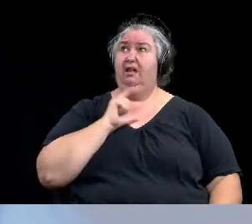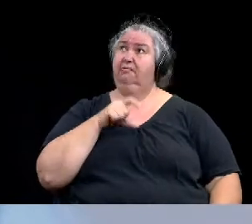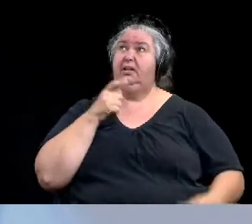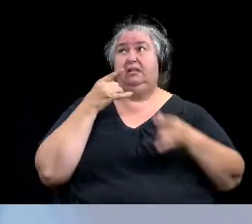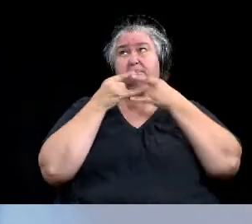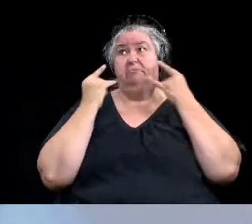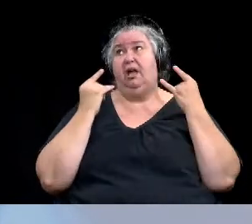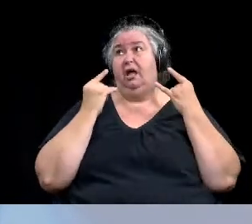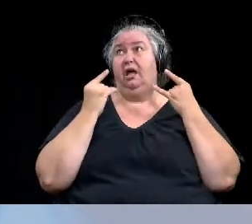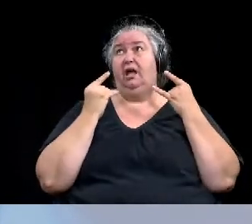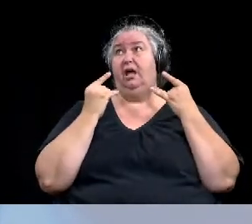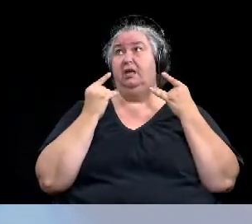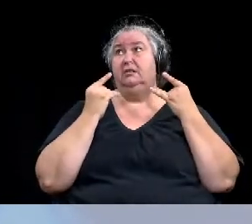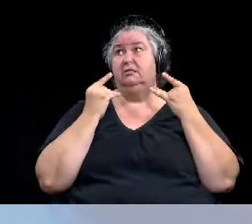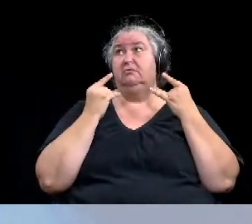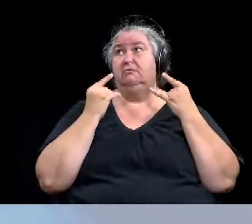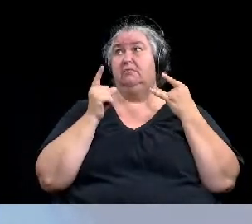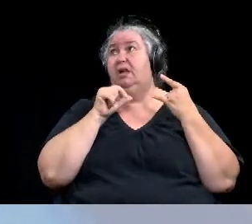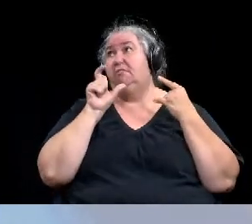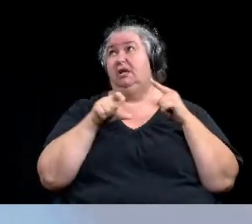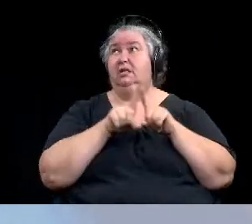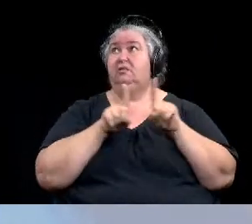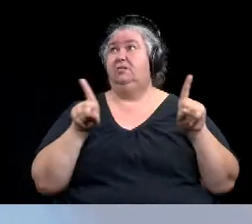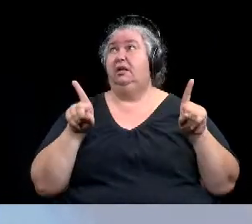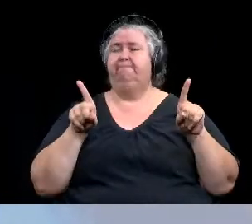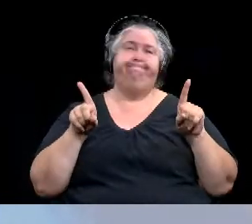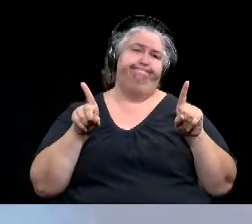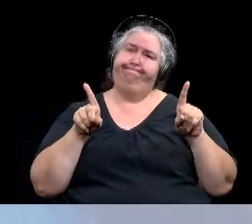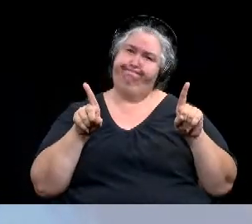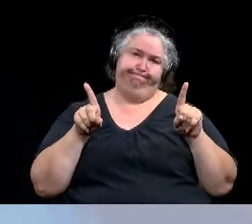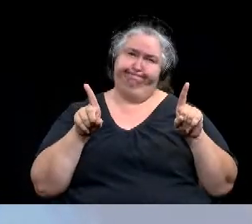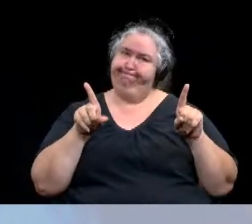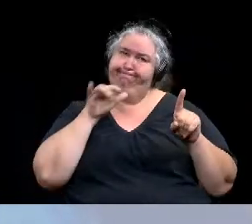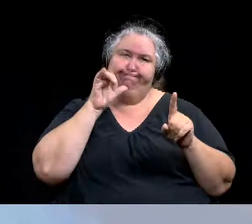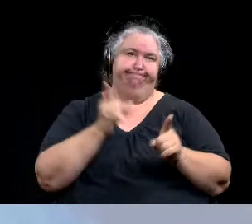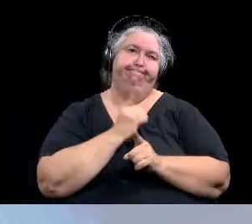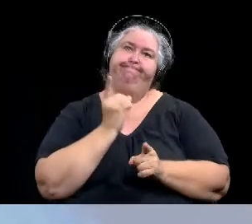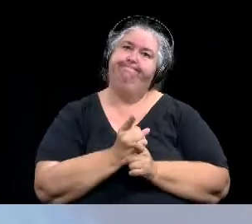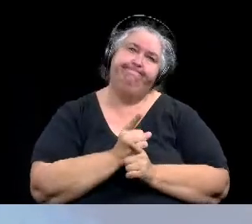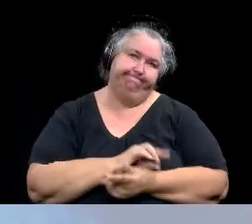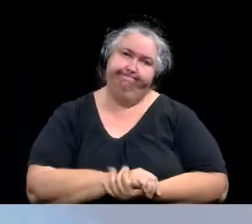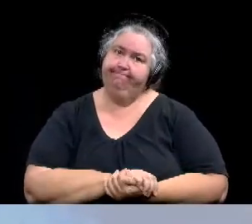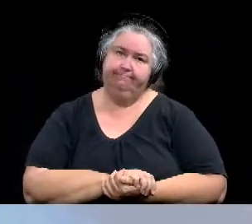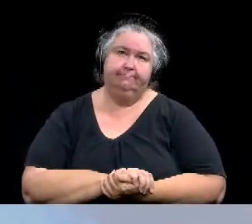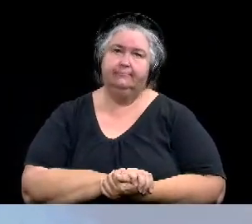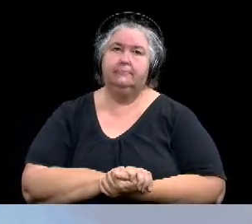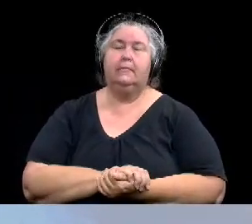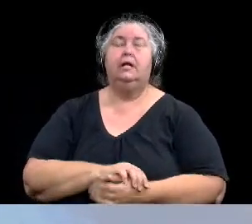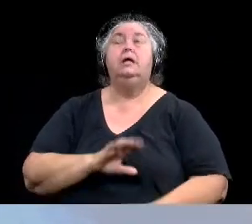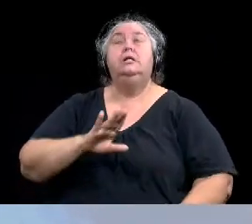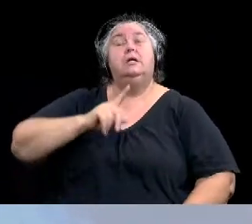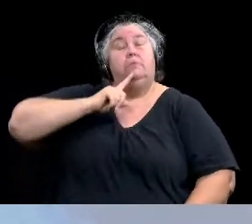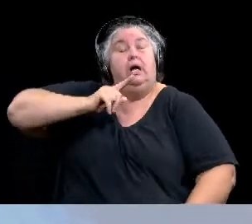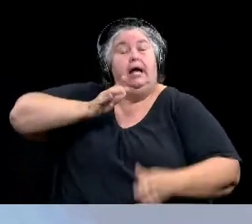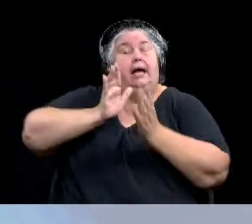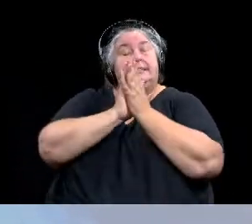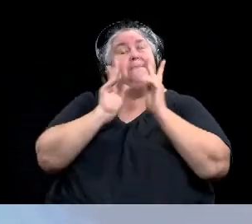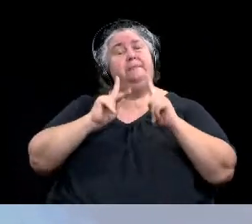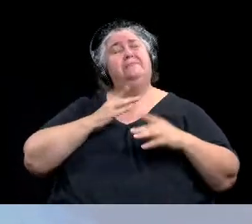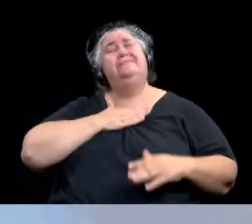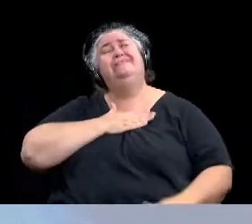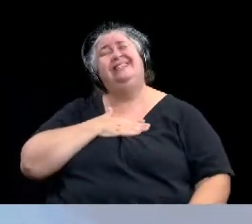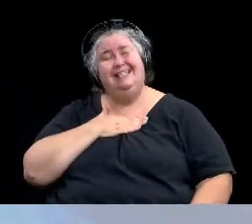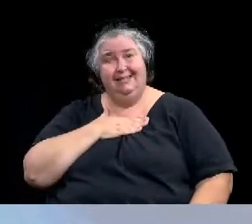is inadequate and inappropriate. And so we are asking people to make this sacrifice of